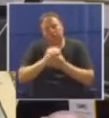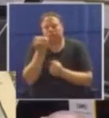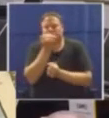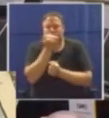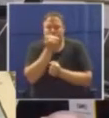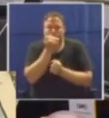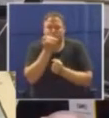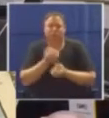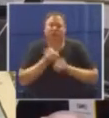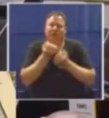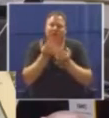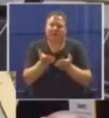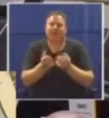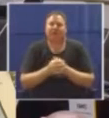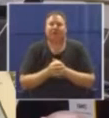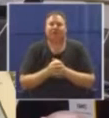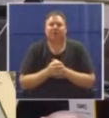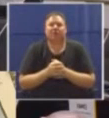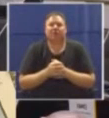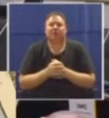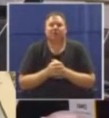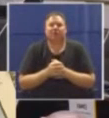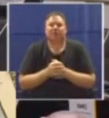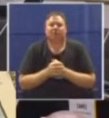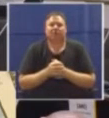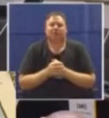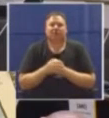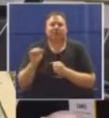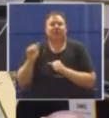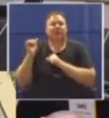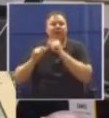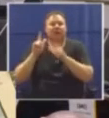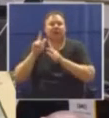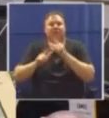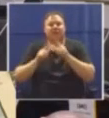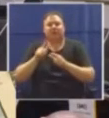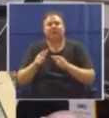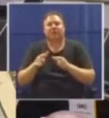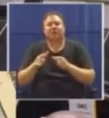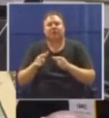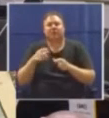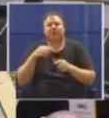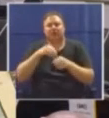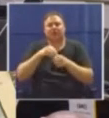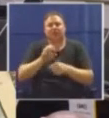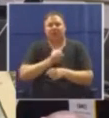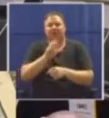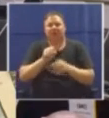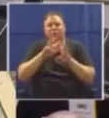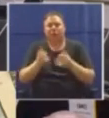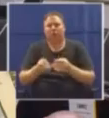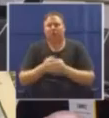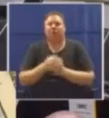siblings on the passing of Graham Power, who has left such a lasting legacy, not only in South Africa, but across the world. Are there any